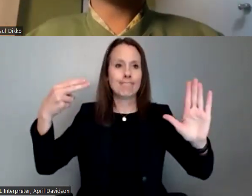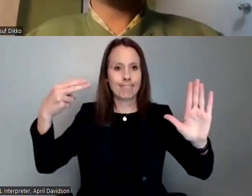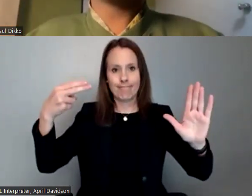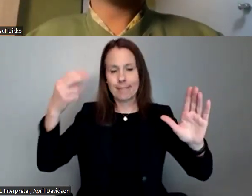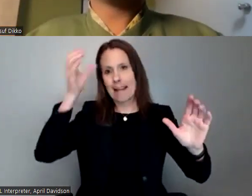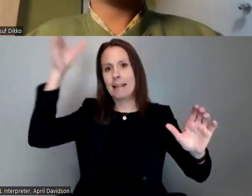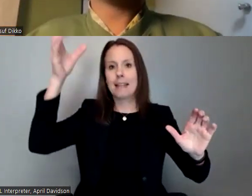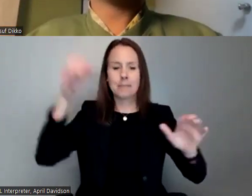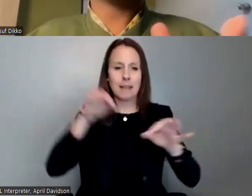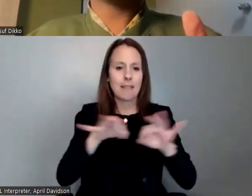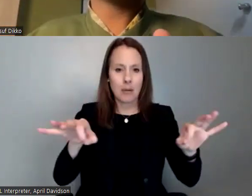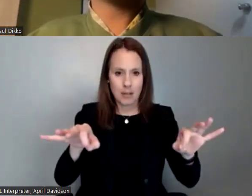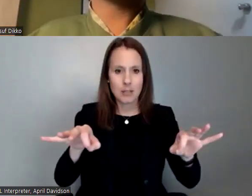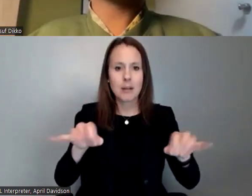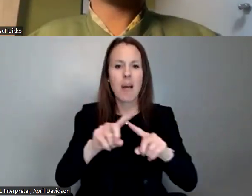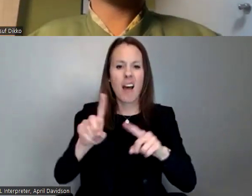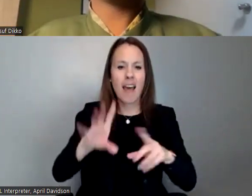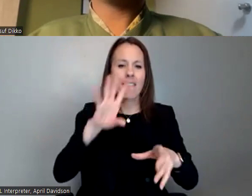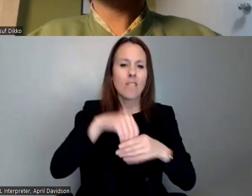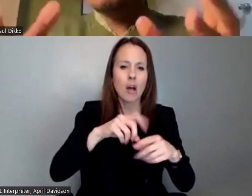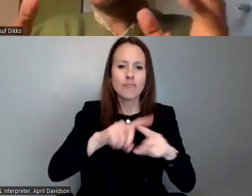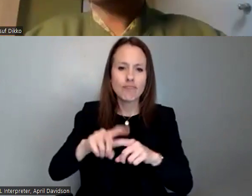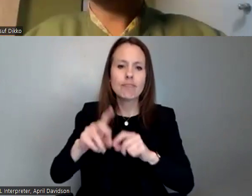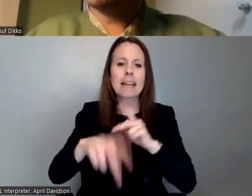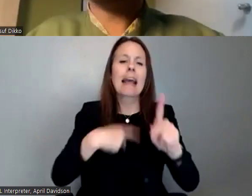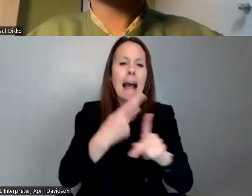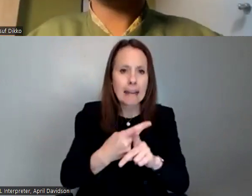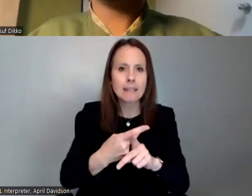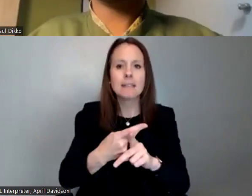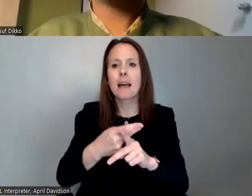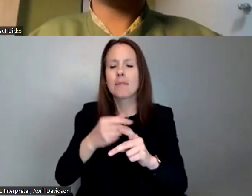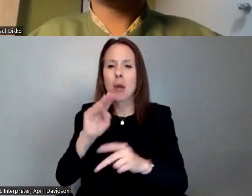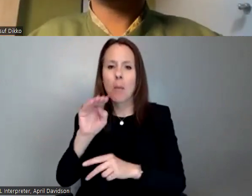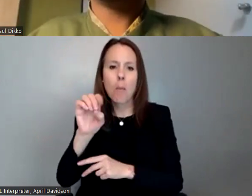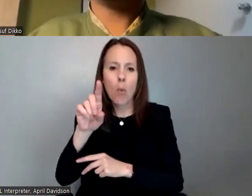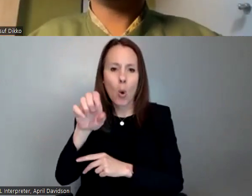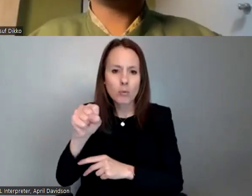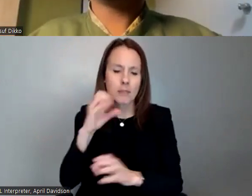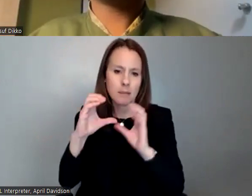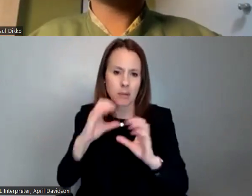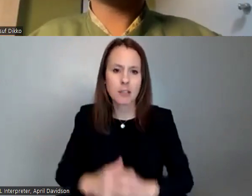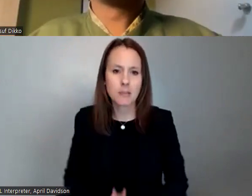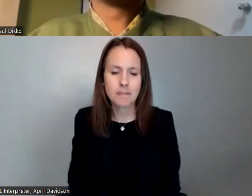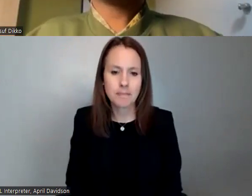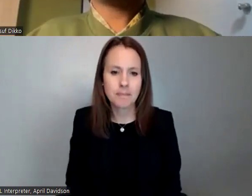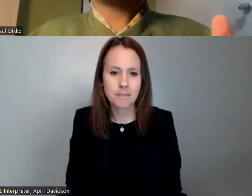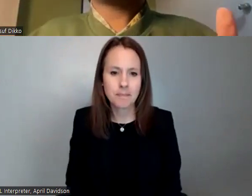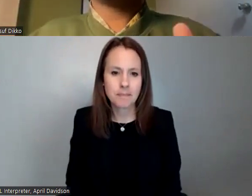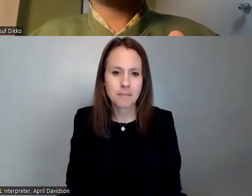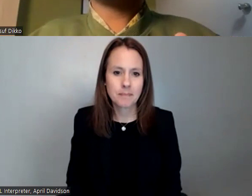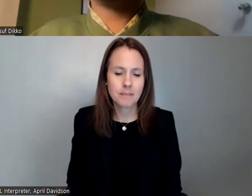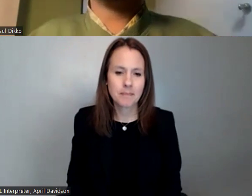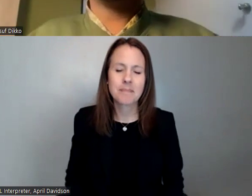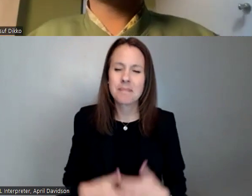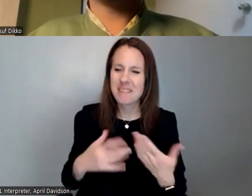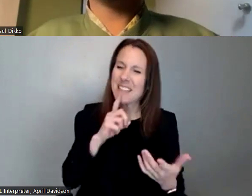conception of language that involve different forms of different modes of communication. So it's